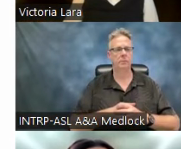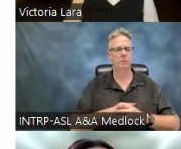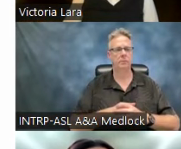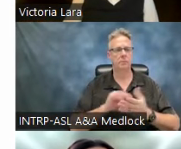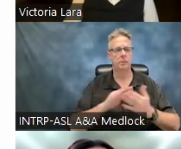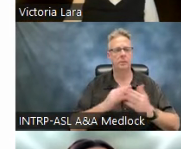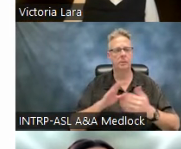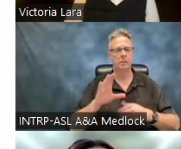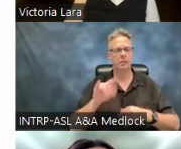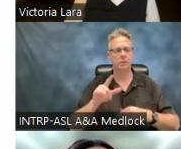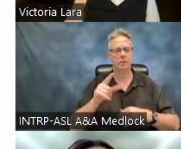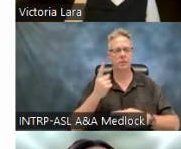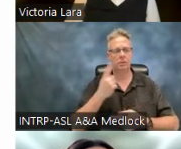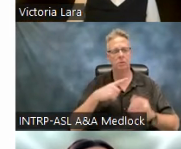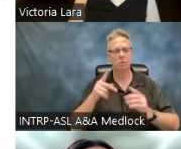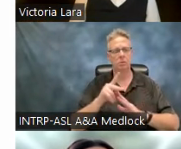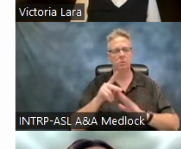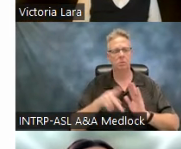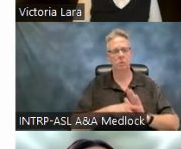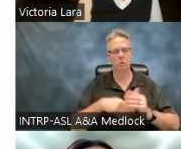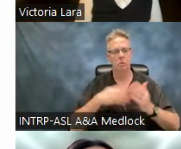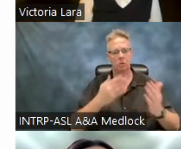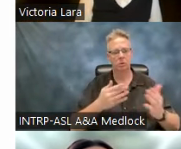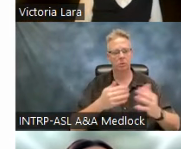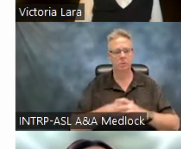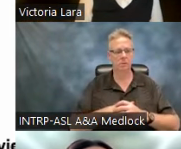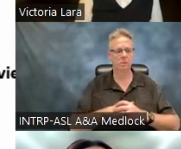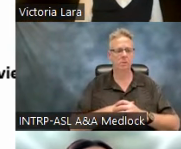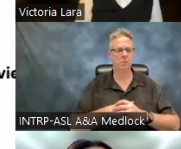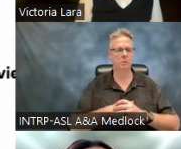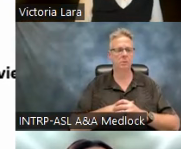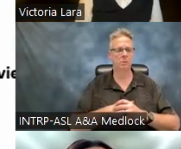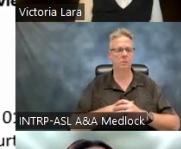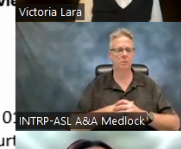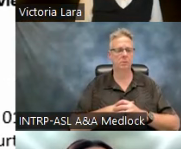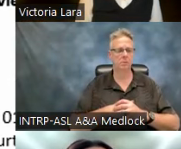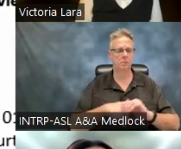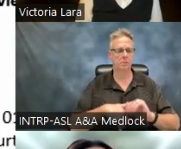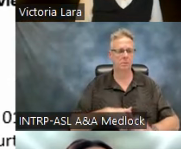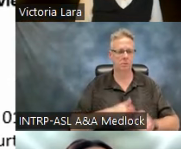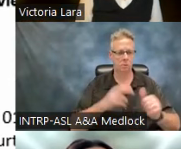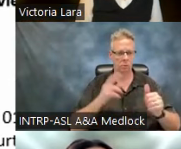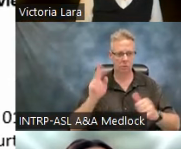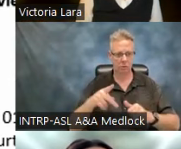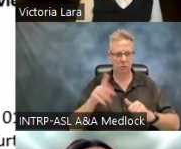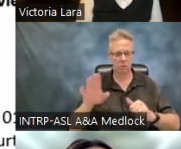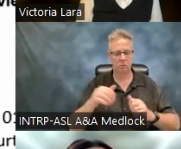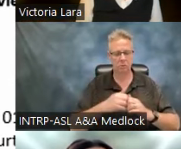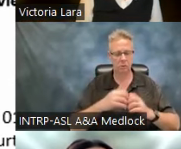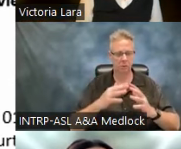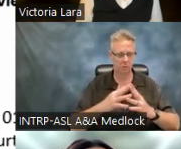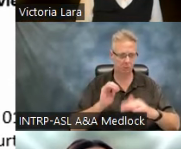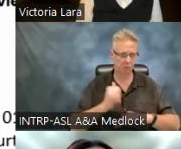City Council's consideration of policy recommendations, follow up on the implementation,